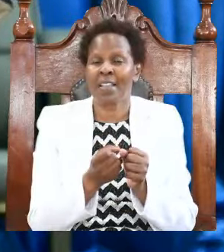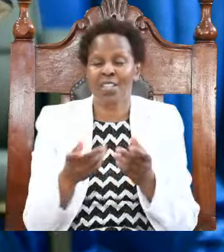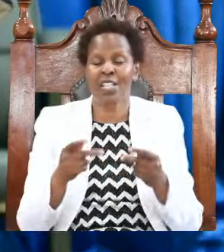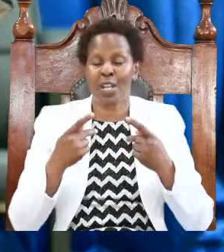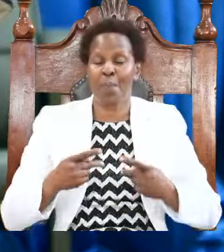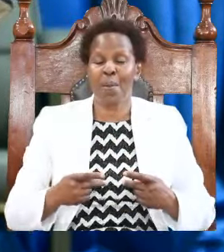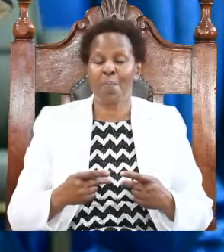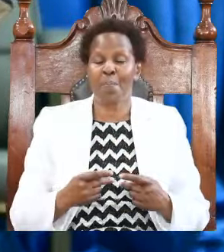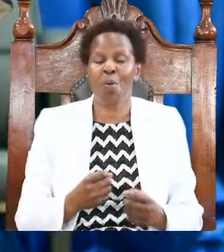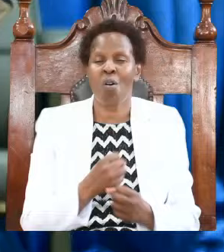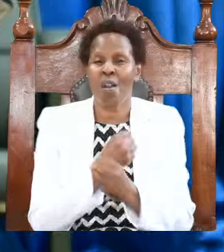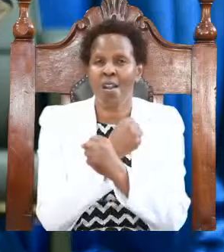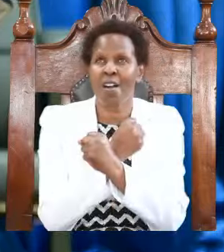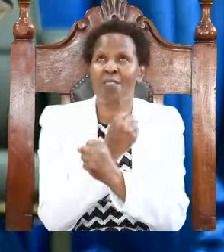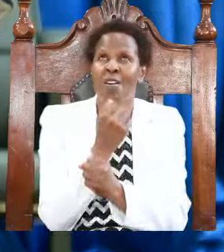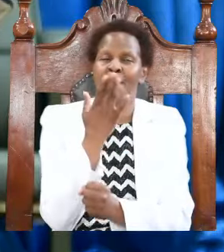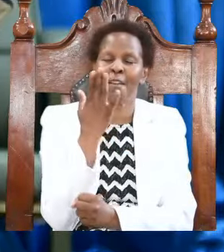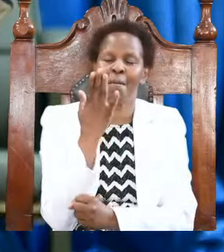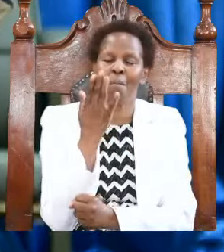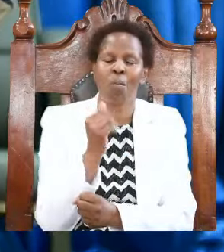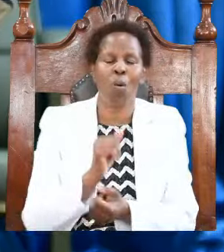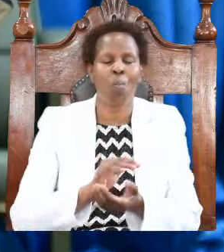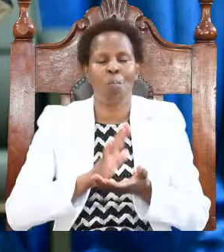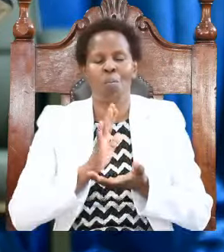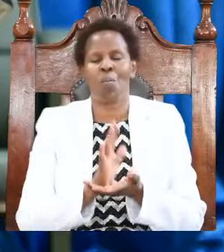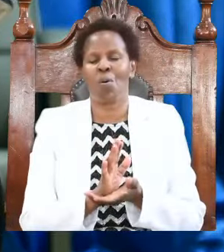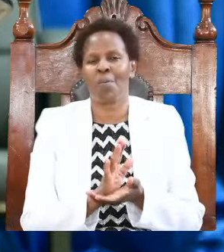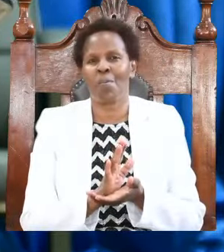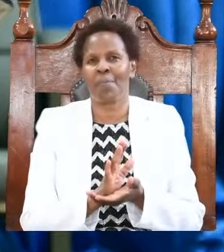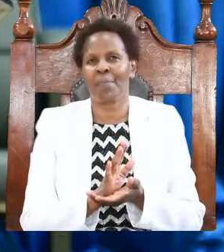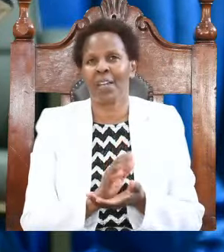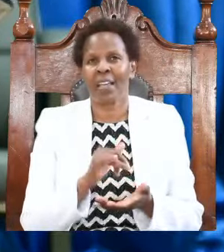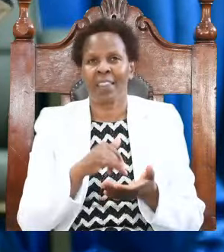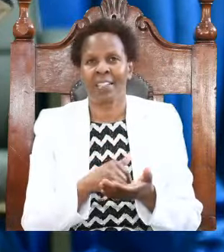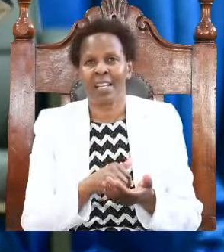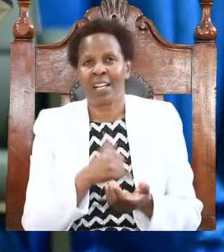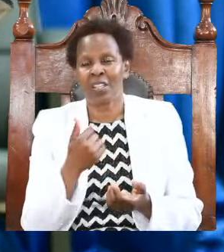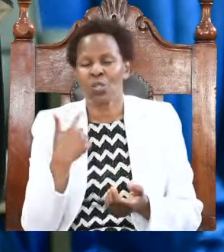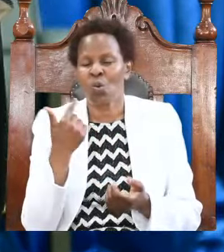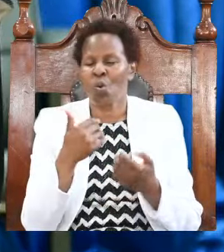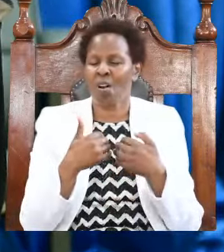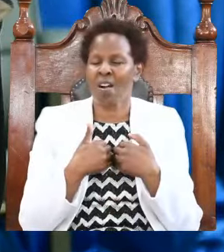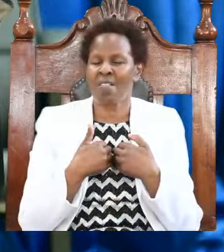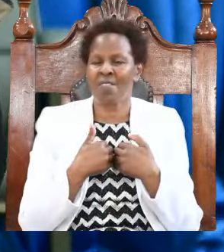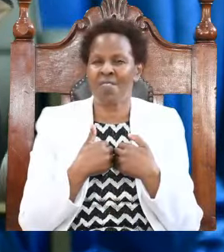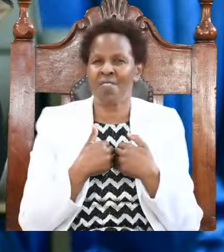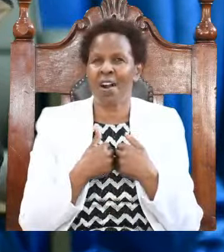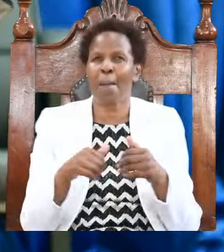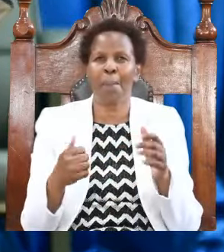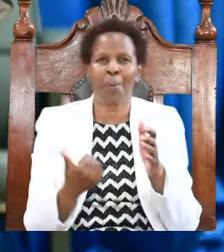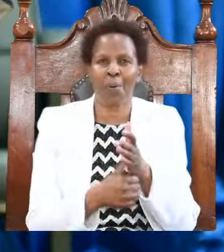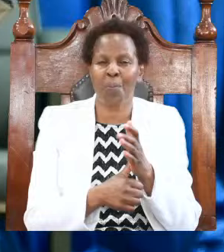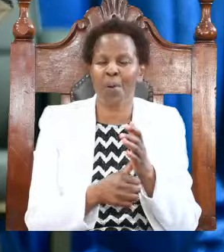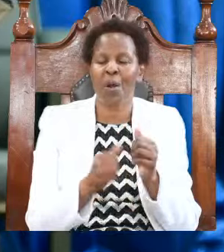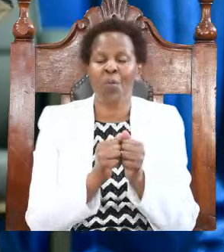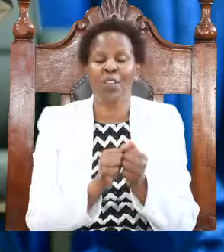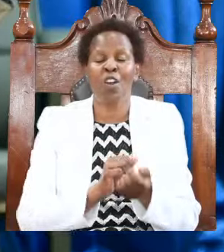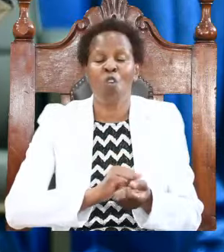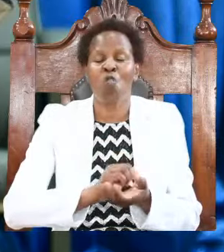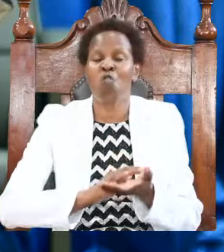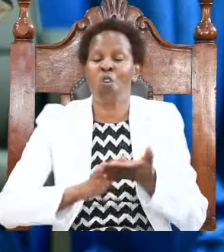Does it influence them and impact them so that those that are struggling with issues of forgiveness, they will see how you are living your